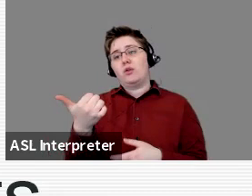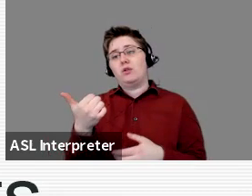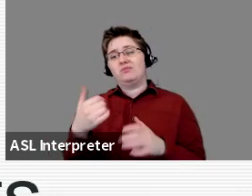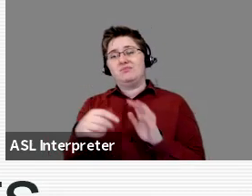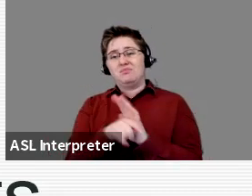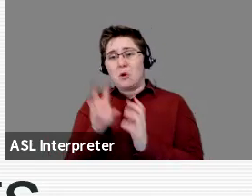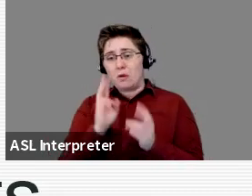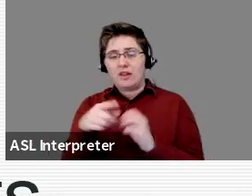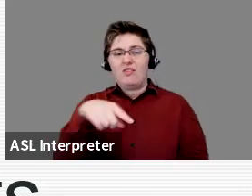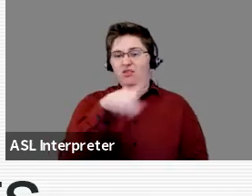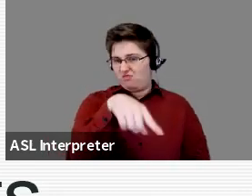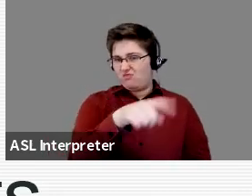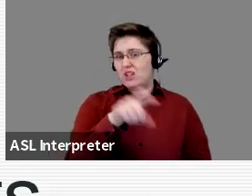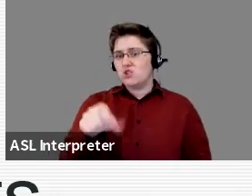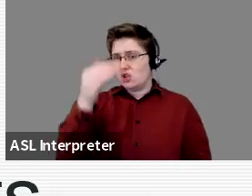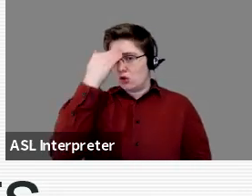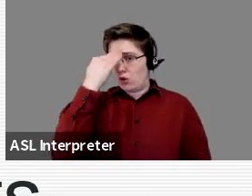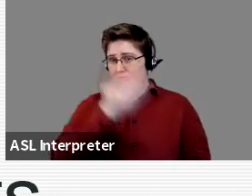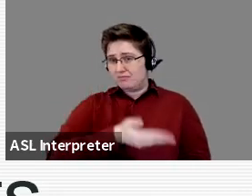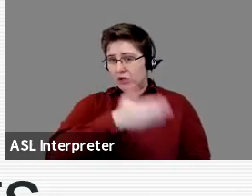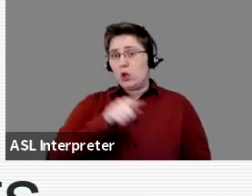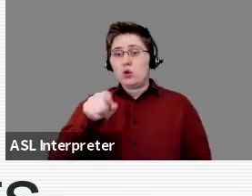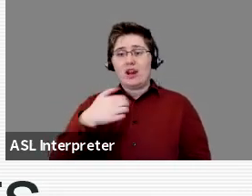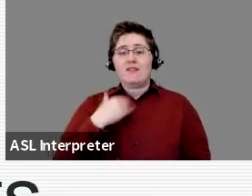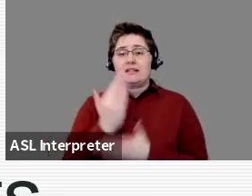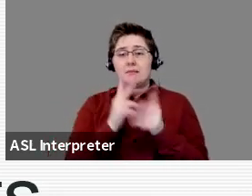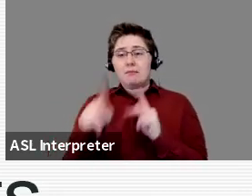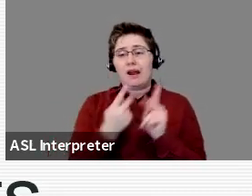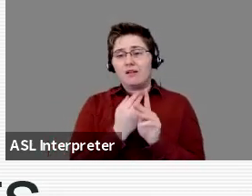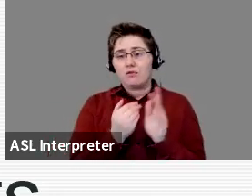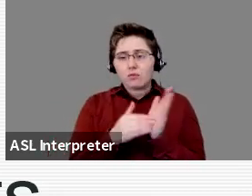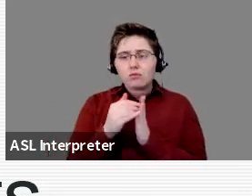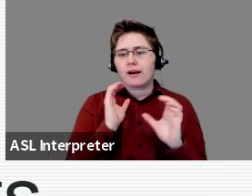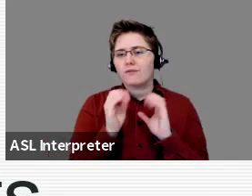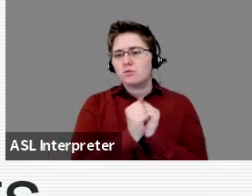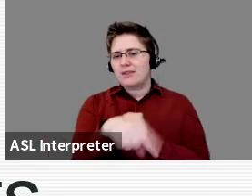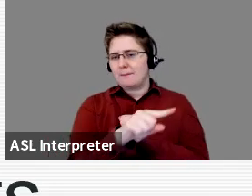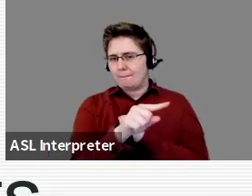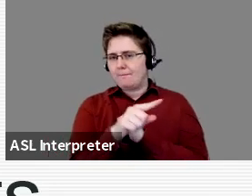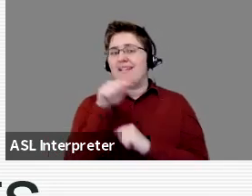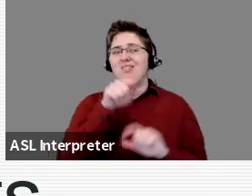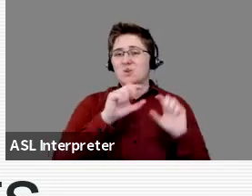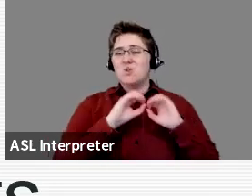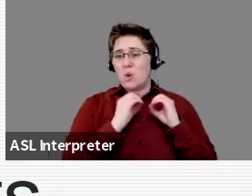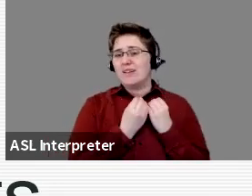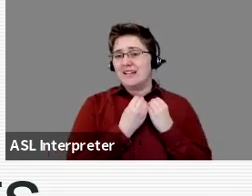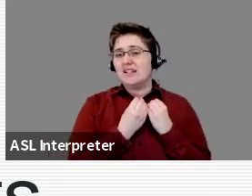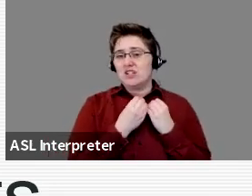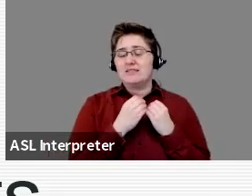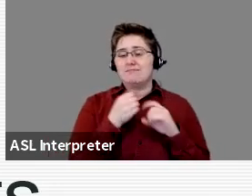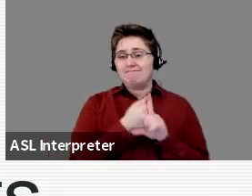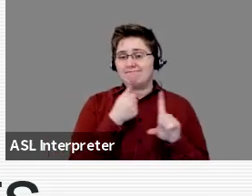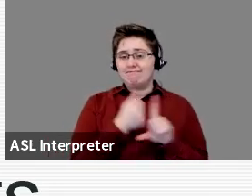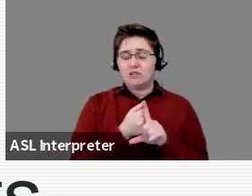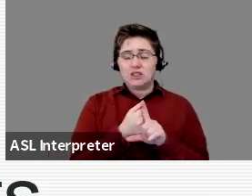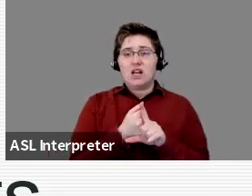people that you know, people that you're having some kind of regular conversation with, because these are going to be the organizations that are